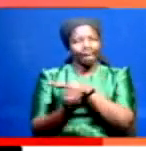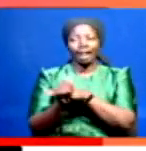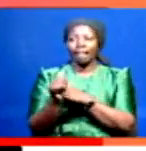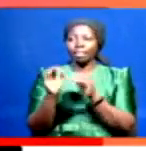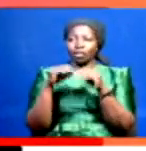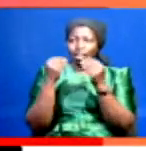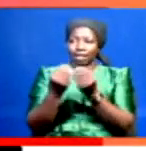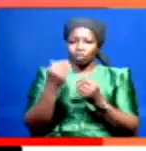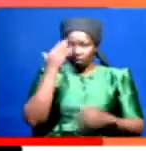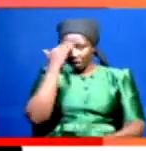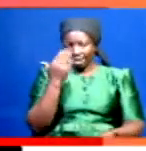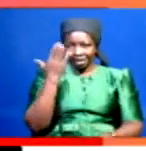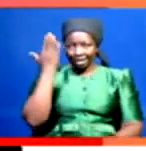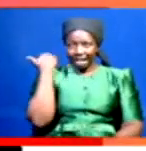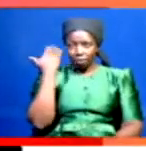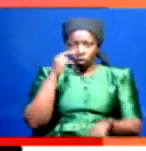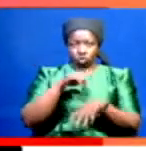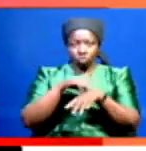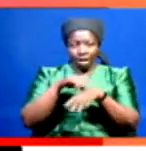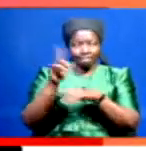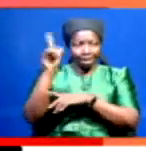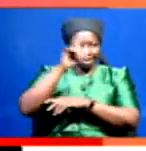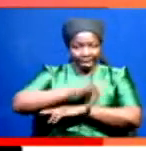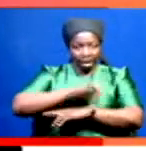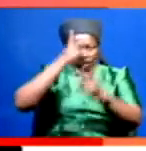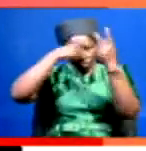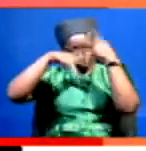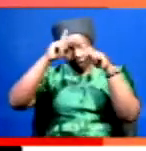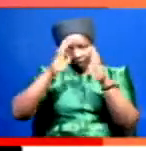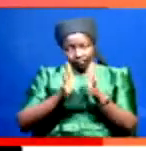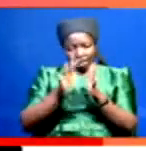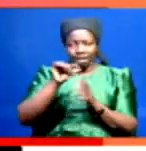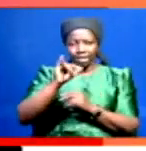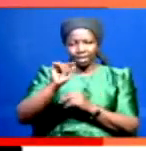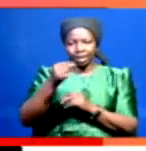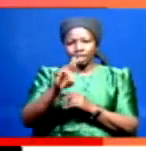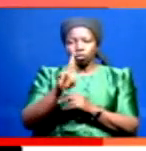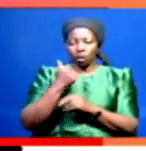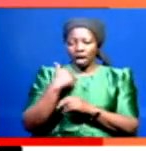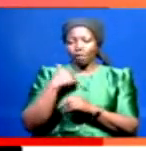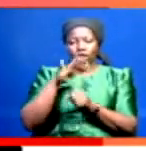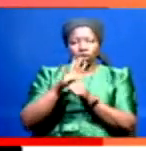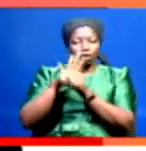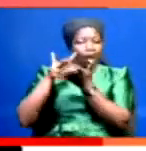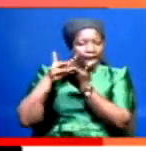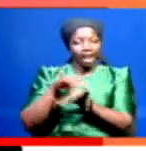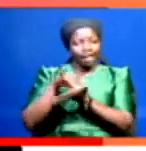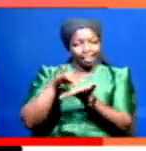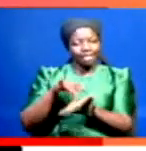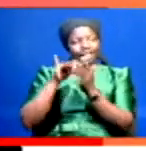during the days of Professor Gethu Muigai, there was a lot of emphasis that all of us as